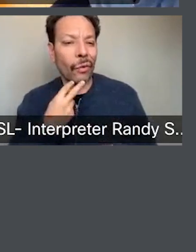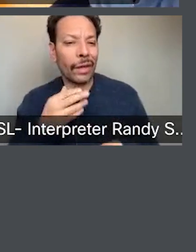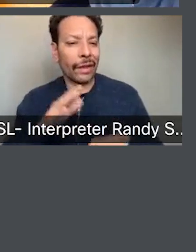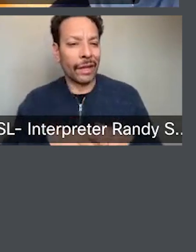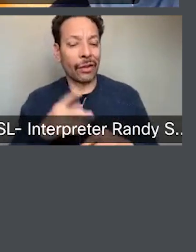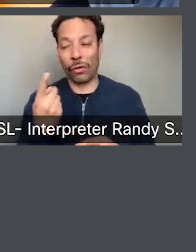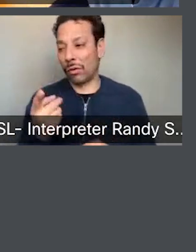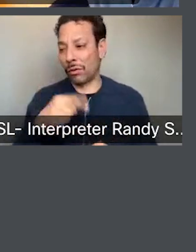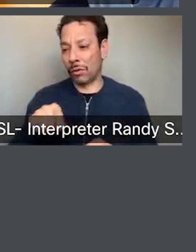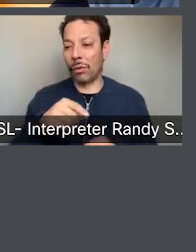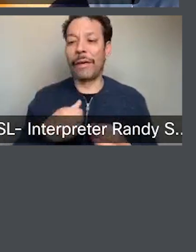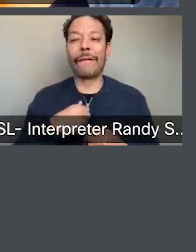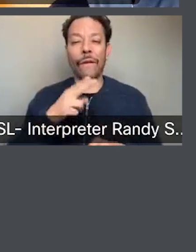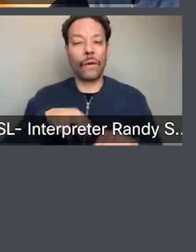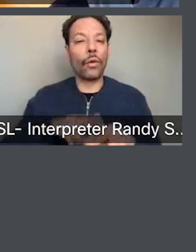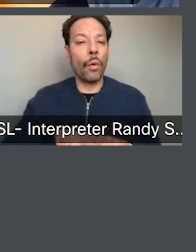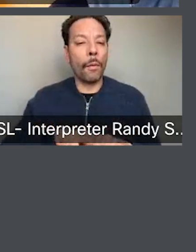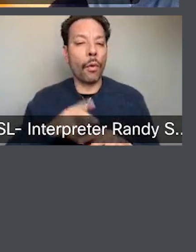ears.